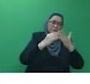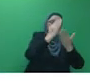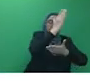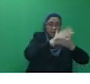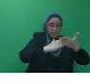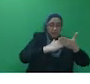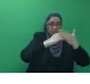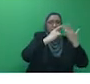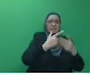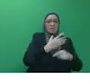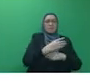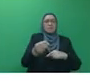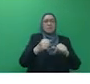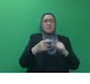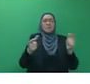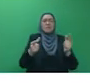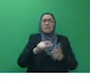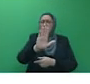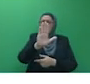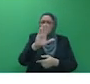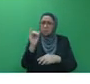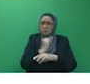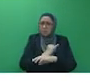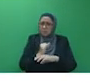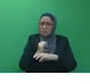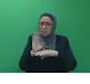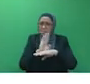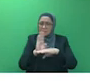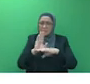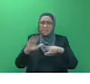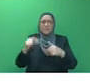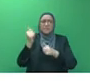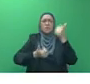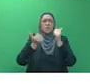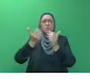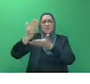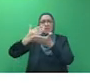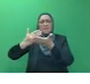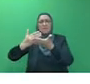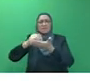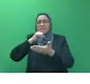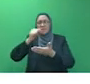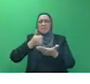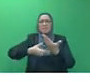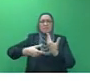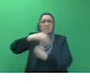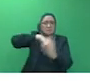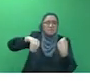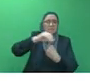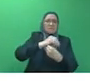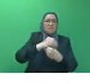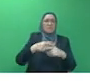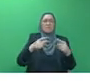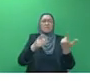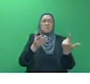is going to return or in such drips and draps that you better not think of making money from that anymore from your sector and it may not be comedy it could